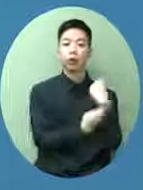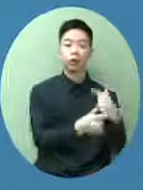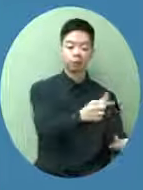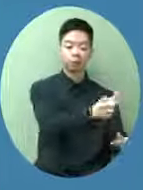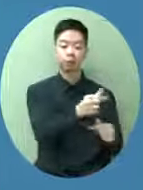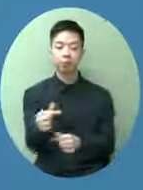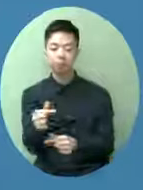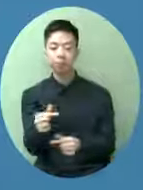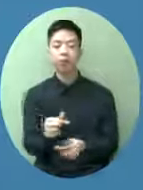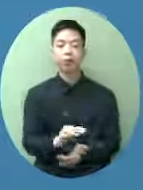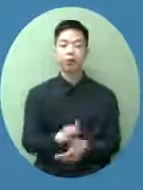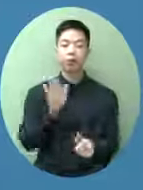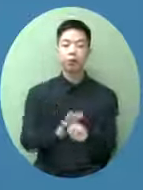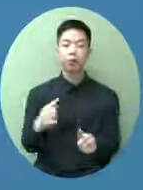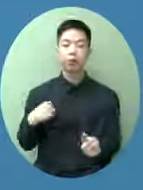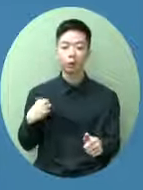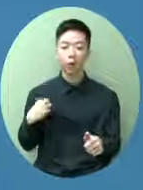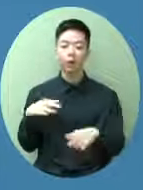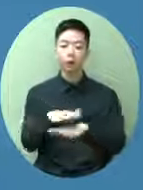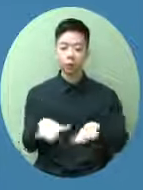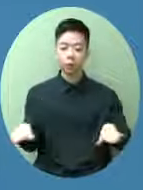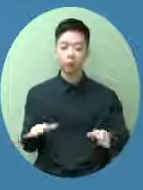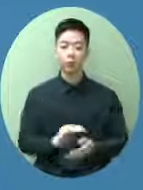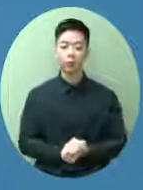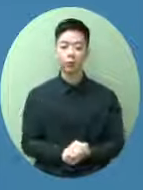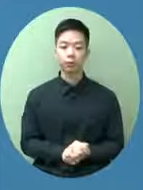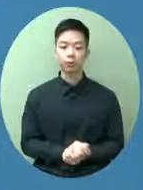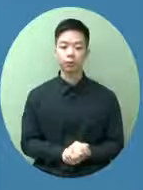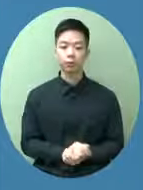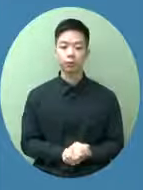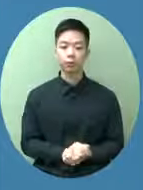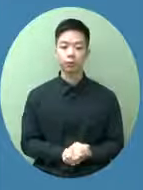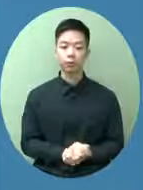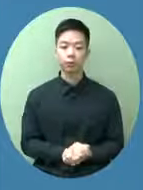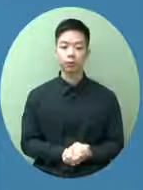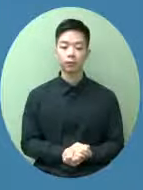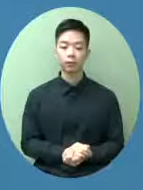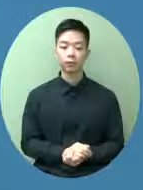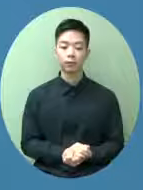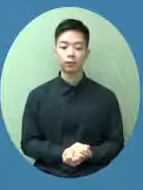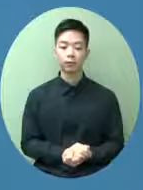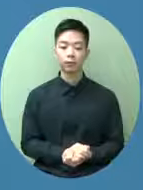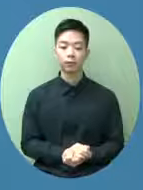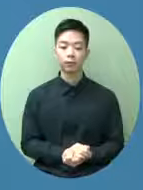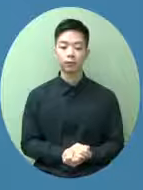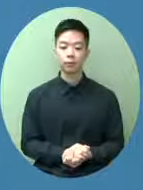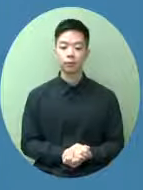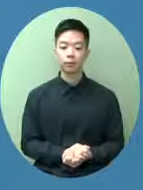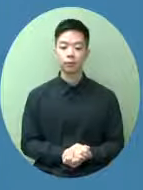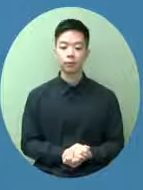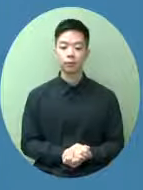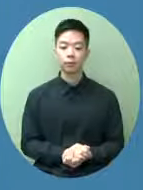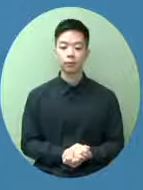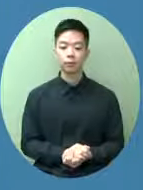any activities that will endanger national securityso I am confident that the police is using this power